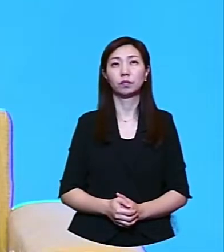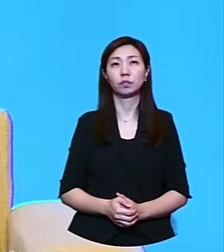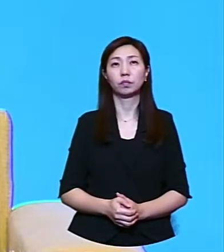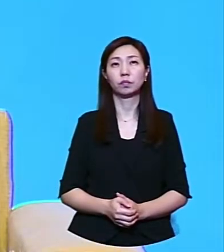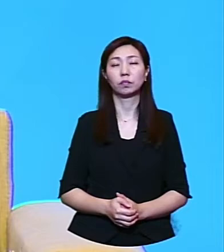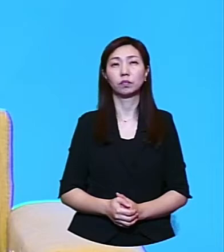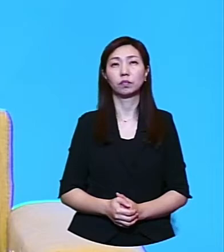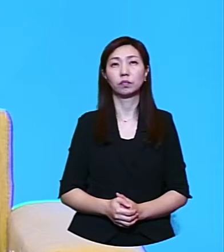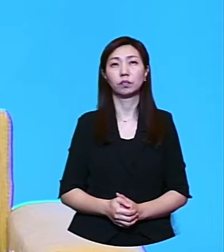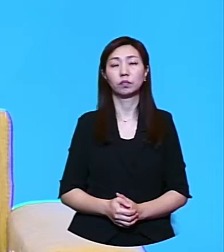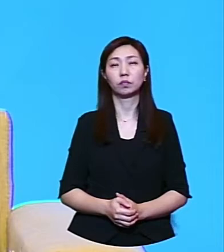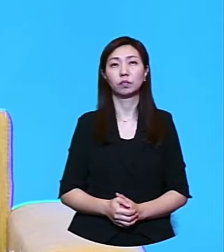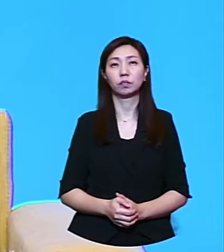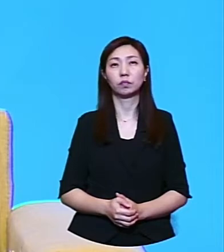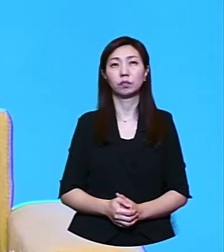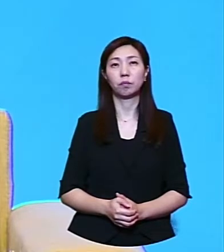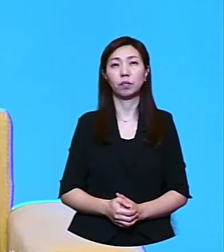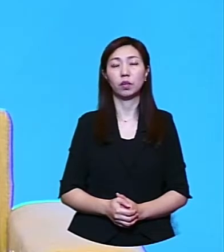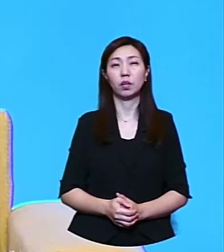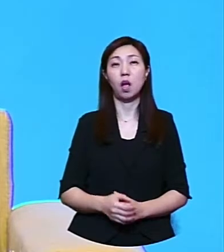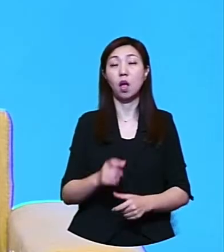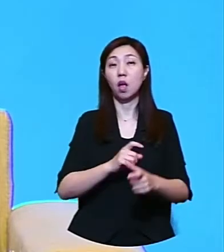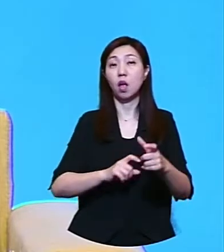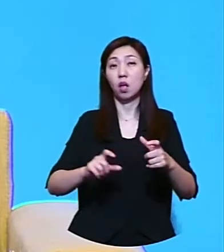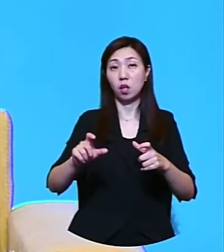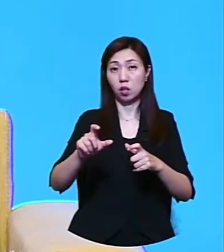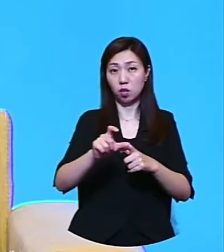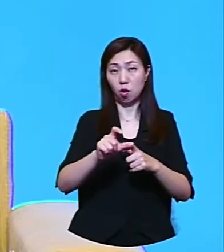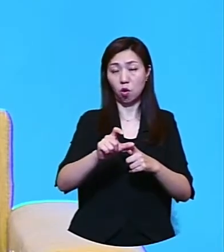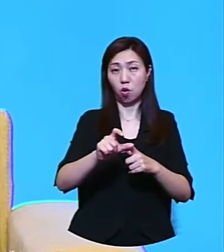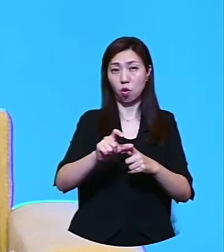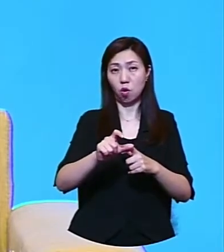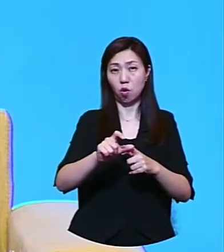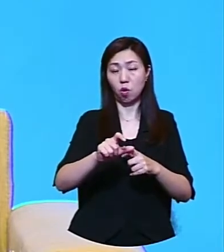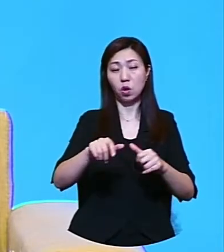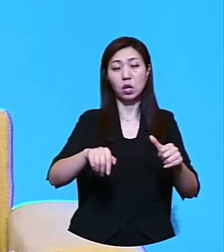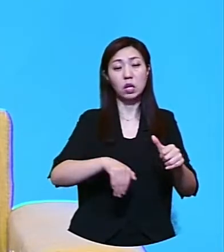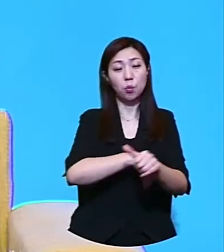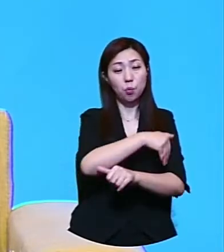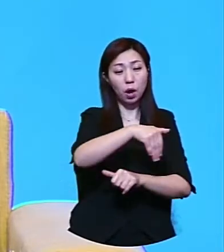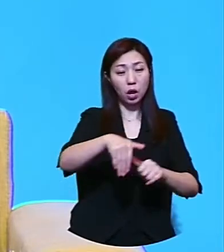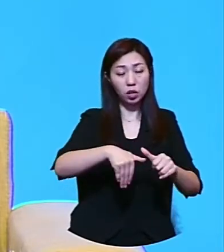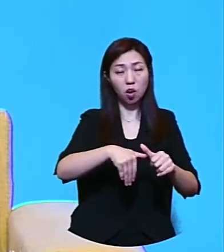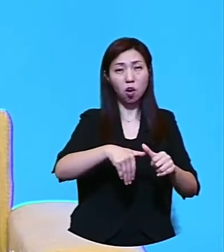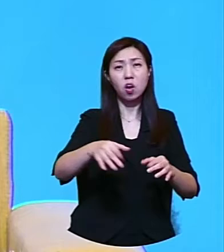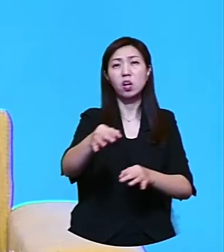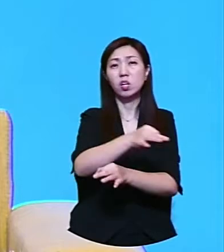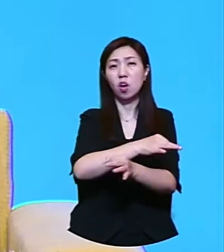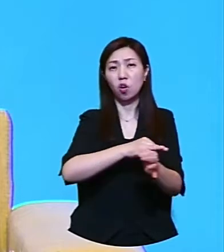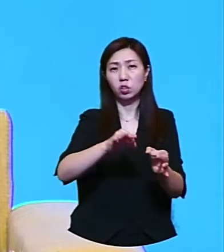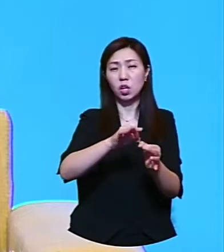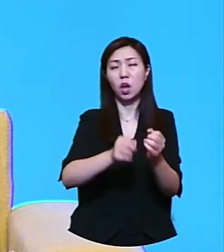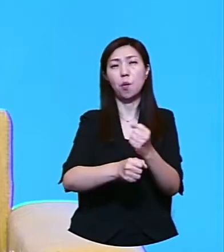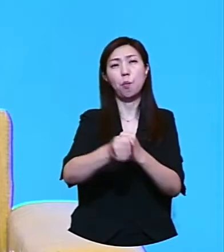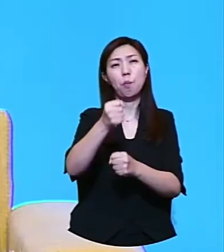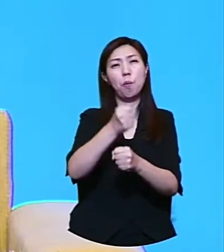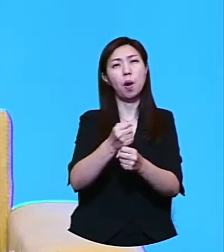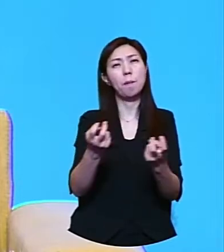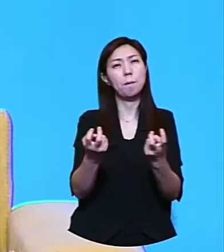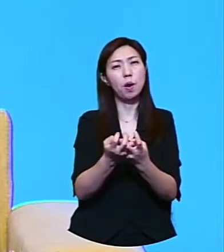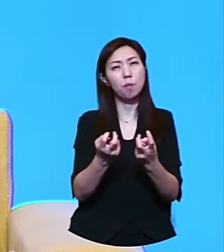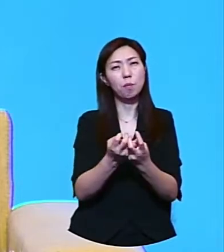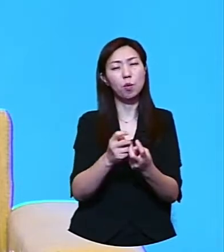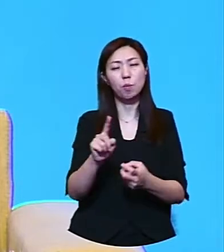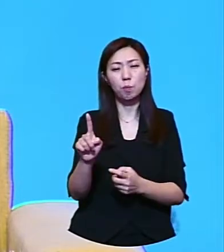hardware recovery, especially economic recovery, with the more important human dimension,